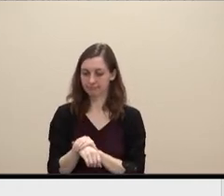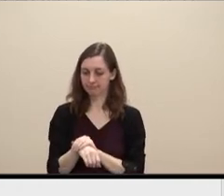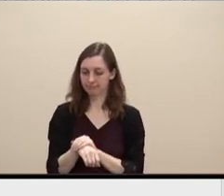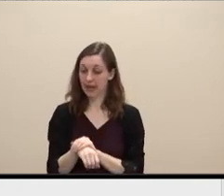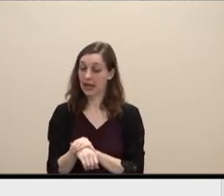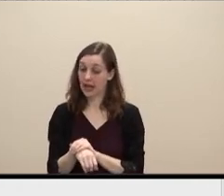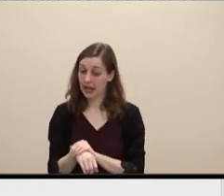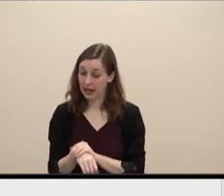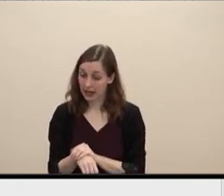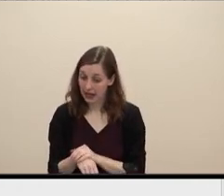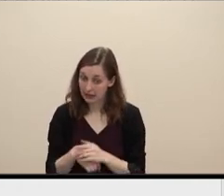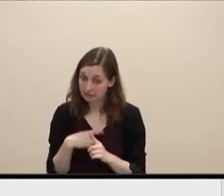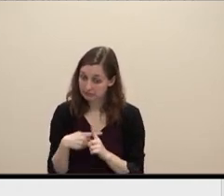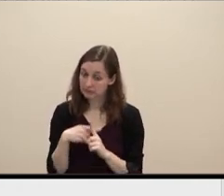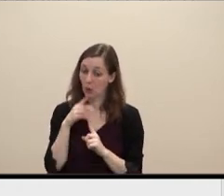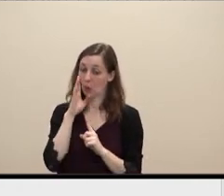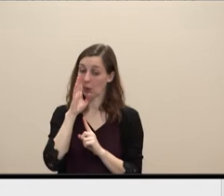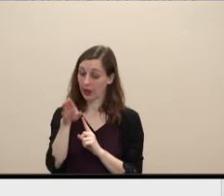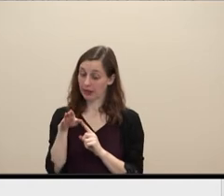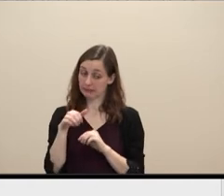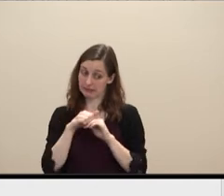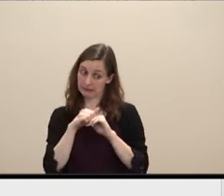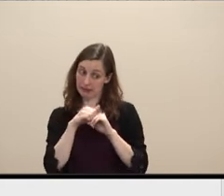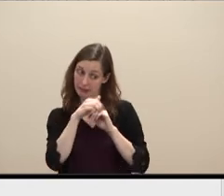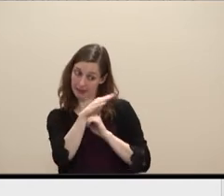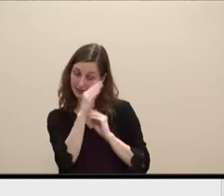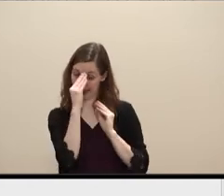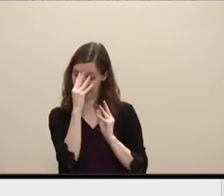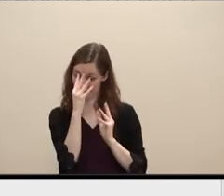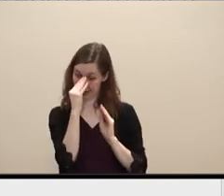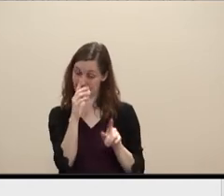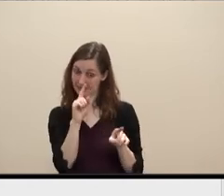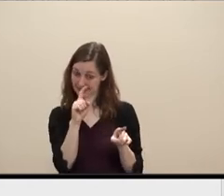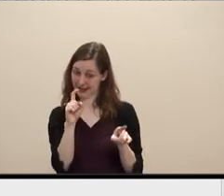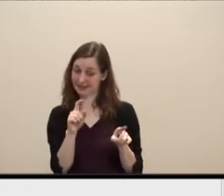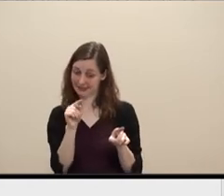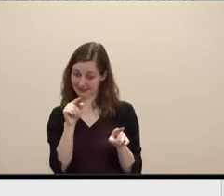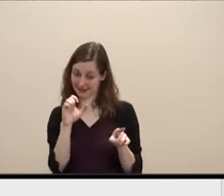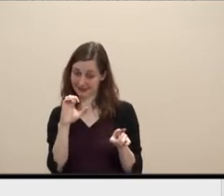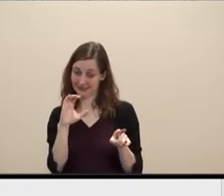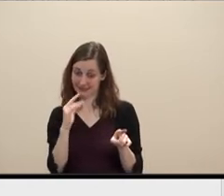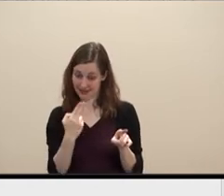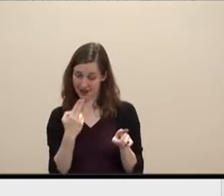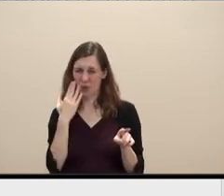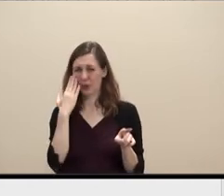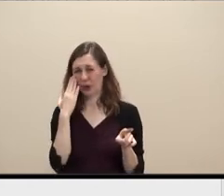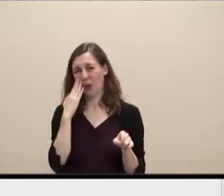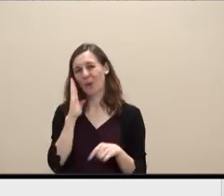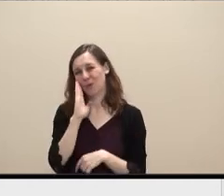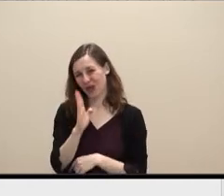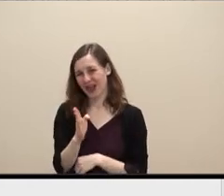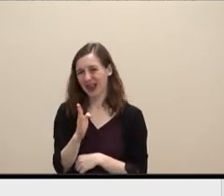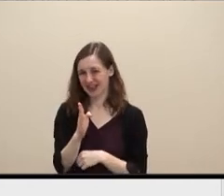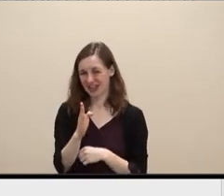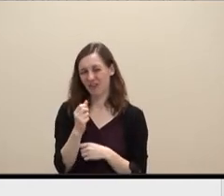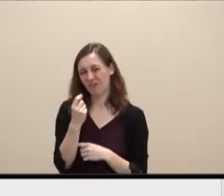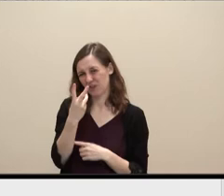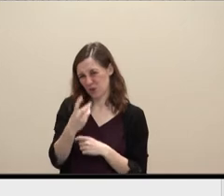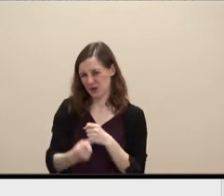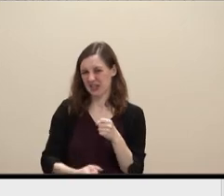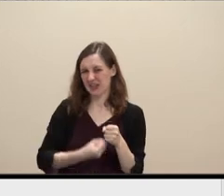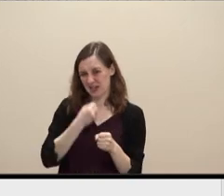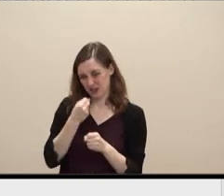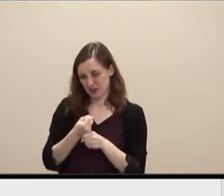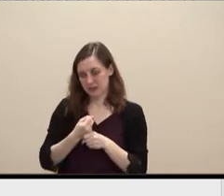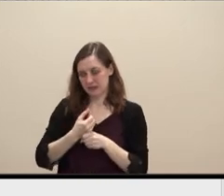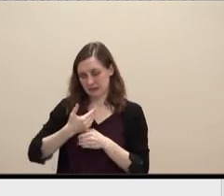And then we are going to submit our data to Texas Tech, and we're really excited about this. We know that this is going to take us a few years to have some